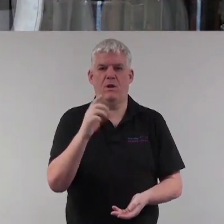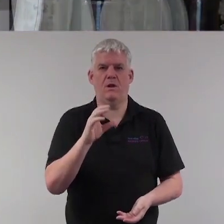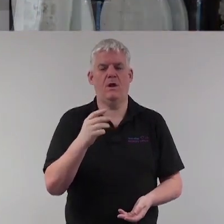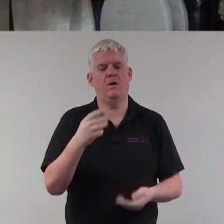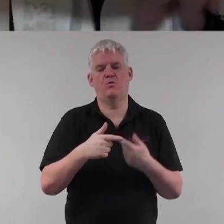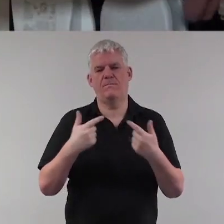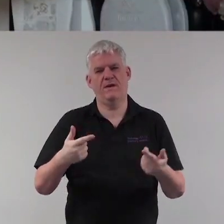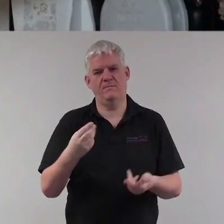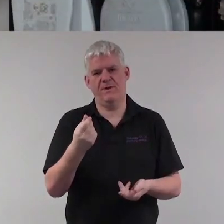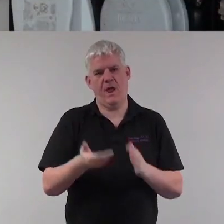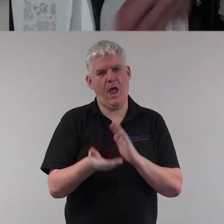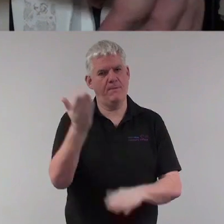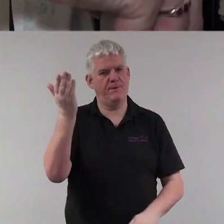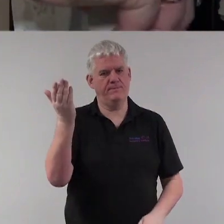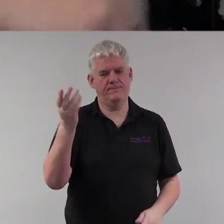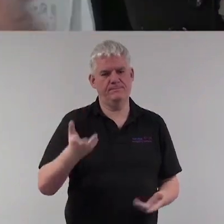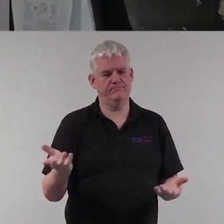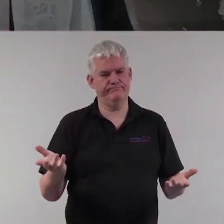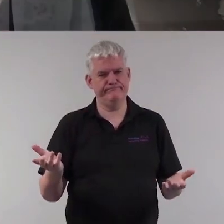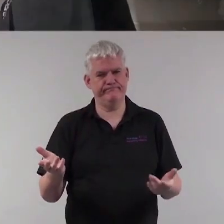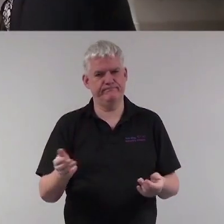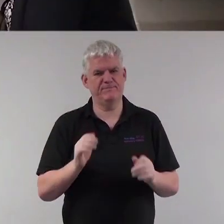Only use as much water as you need.